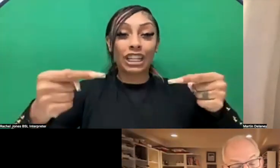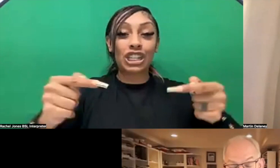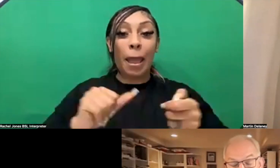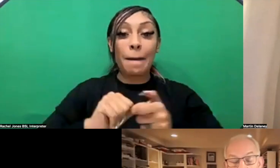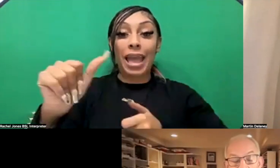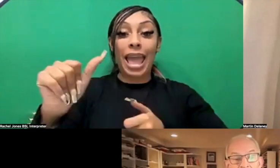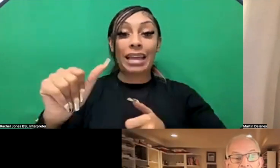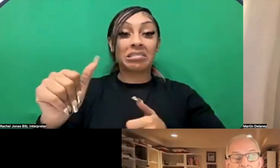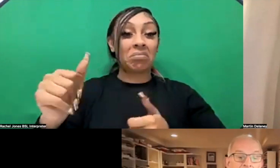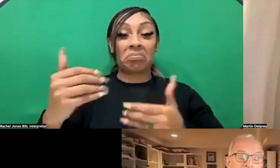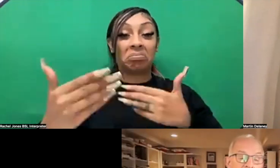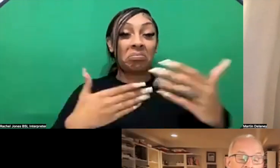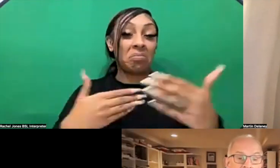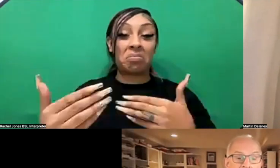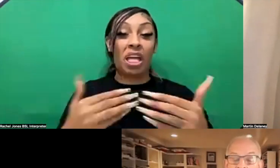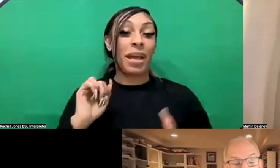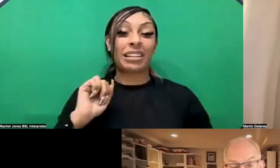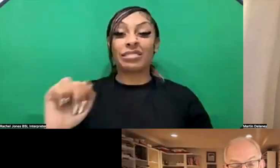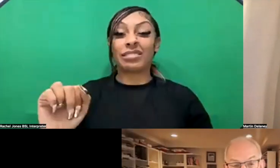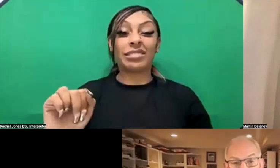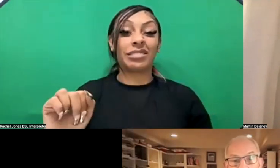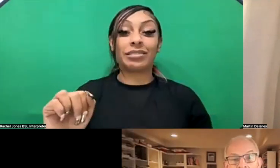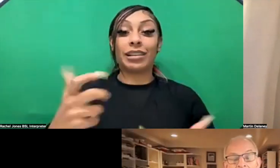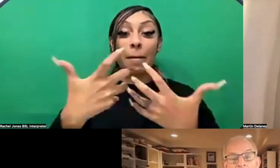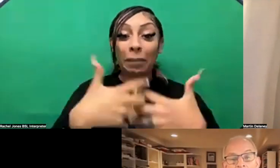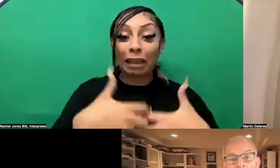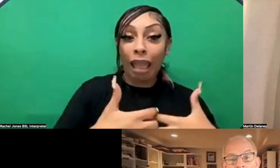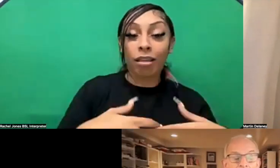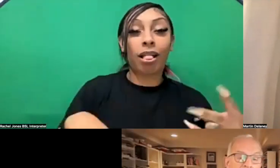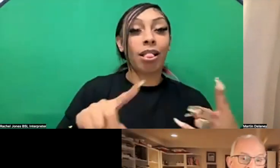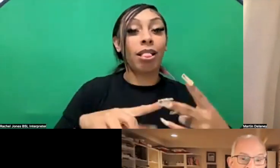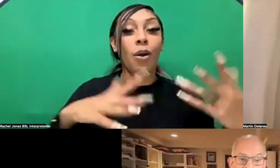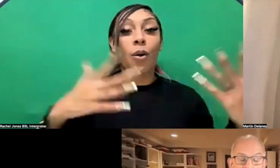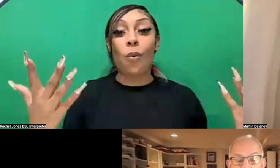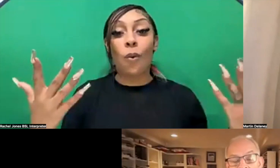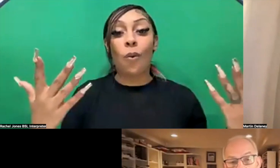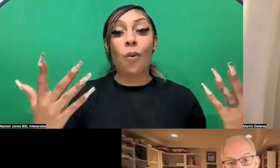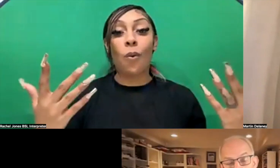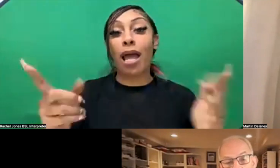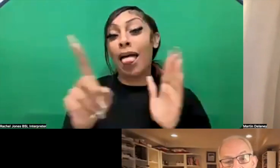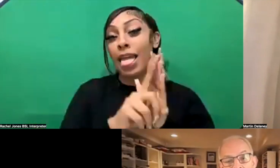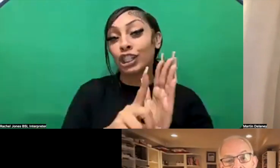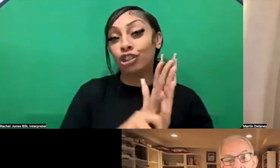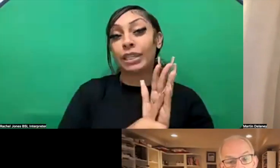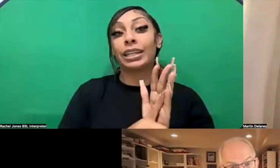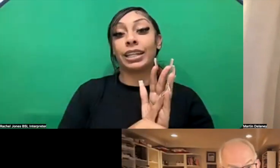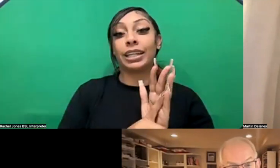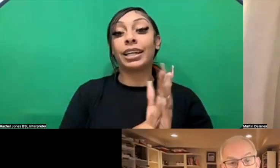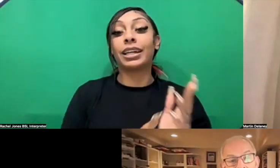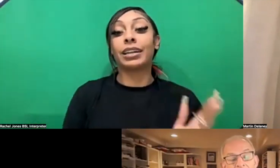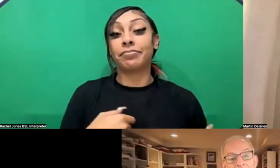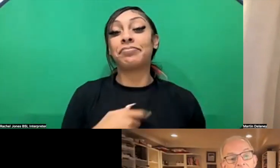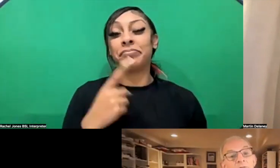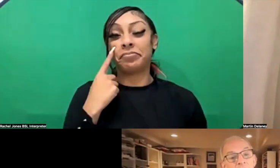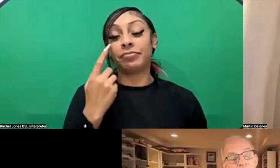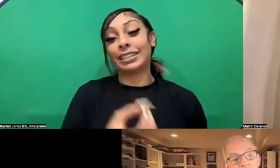regardless of it's a mechanical instrument or whether it's an electronic instrument. And so I did.